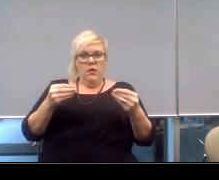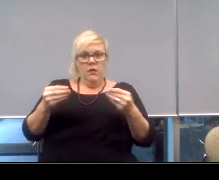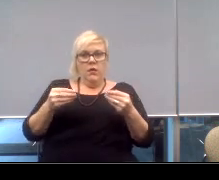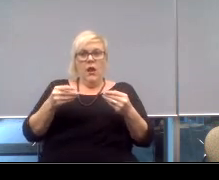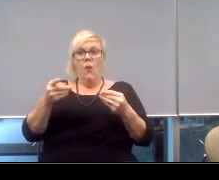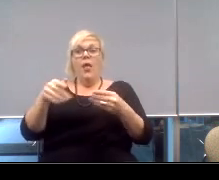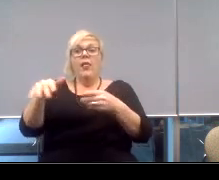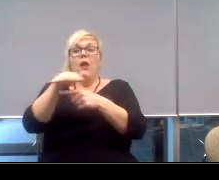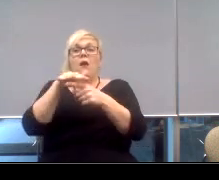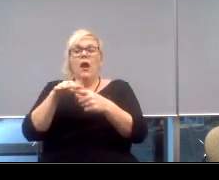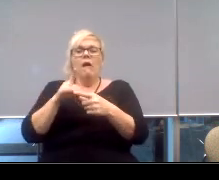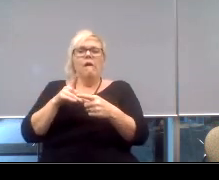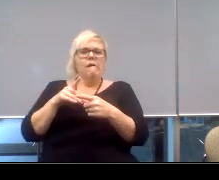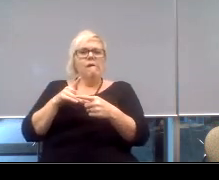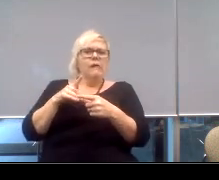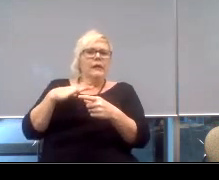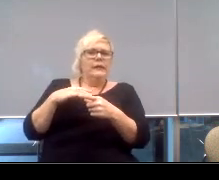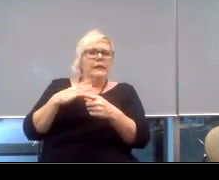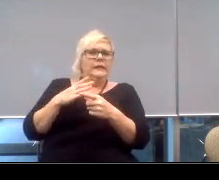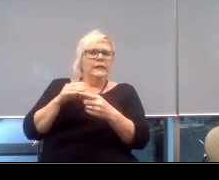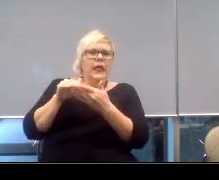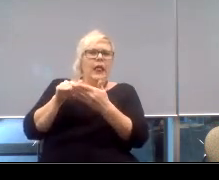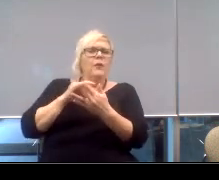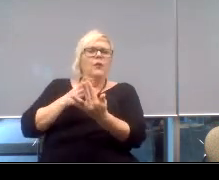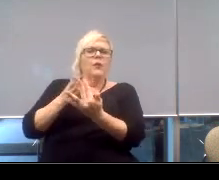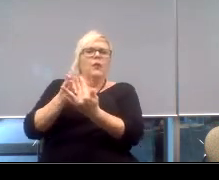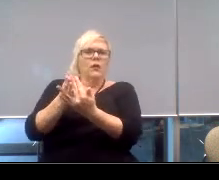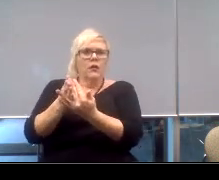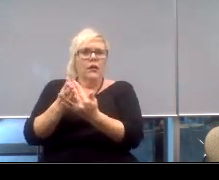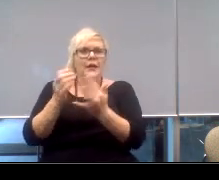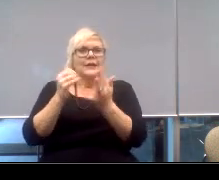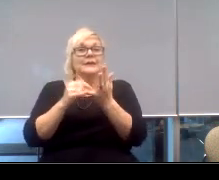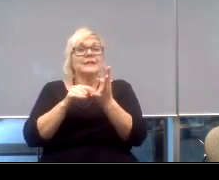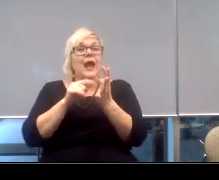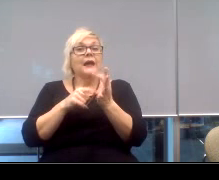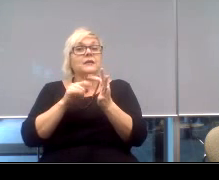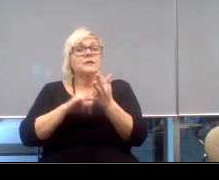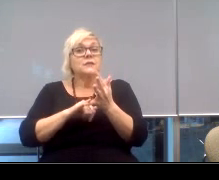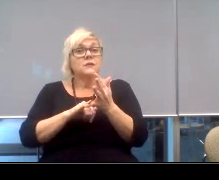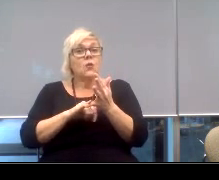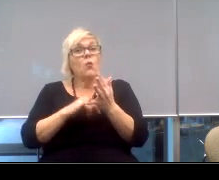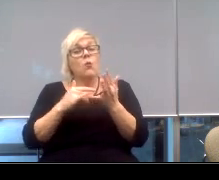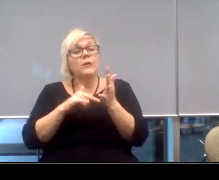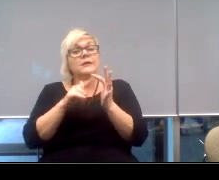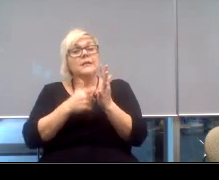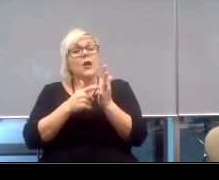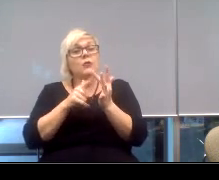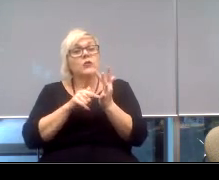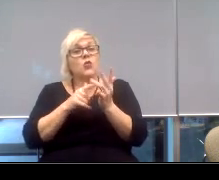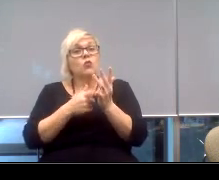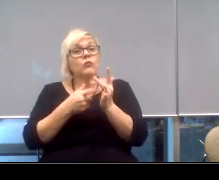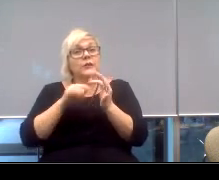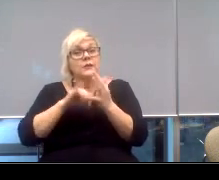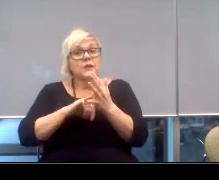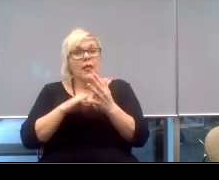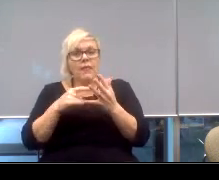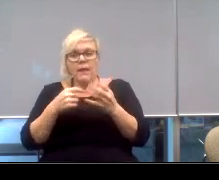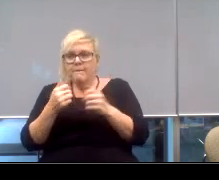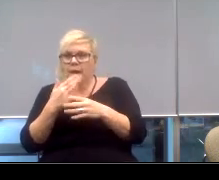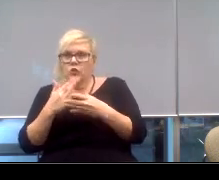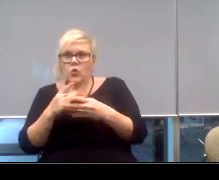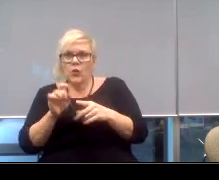market where that's necessary. State and territory is primarily about supporting provider readiness and transition, hence